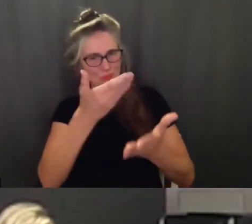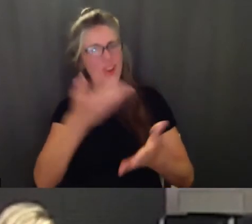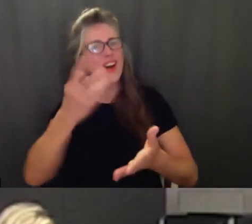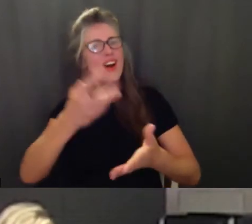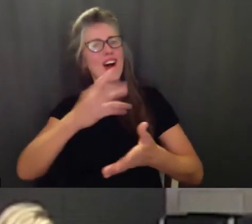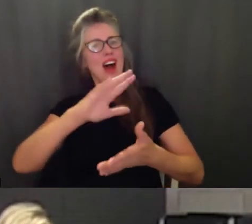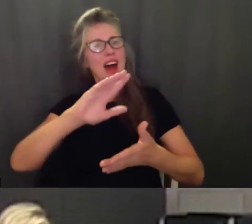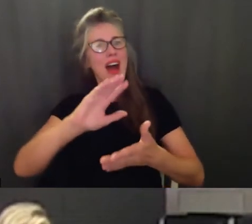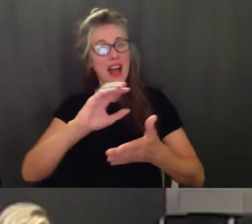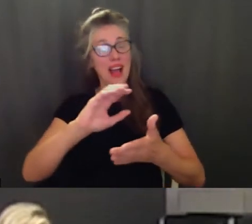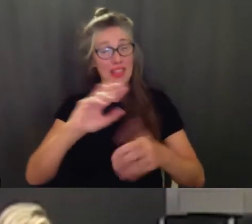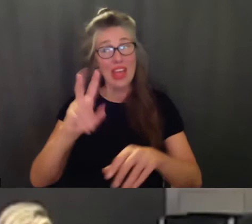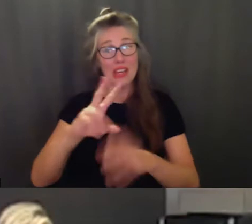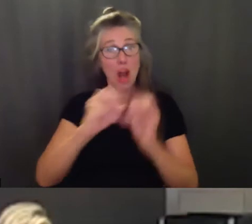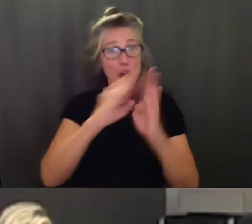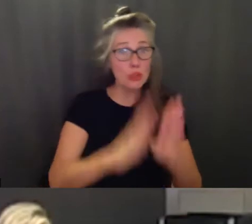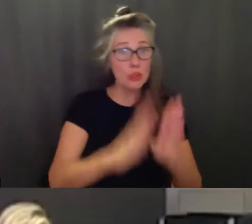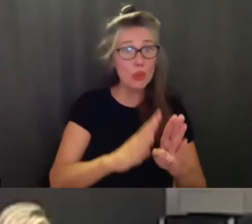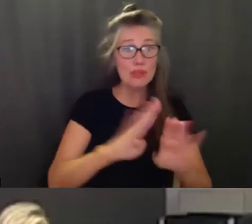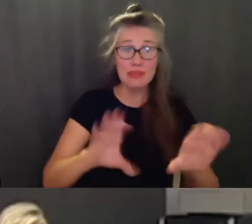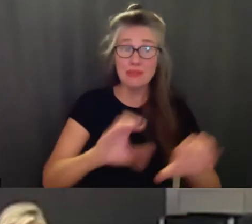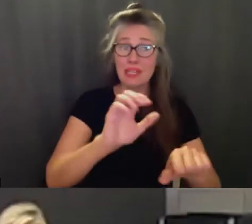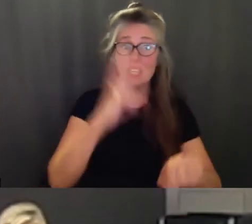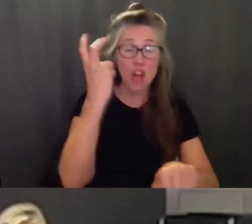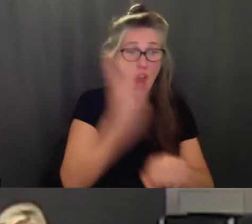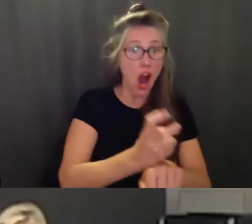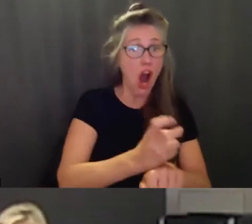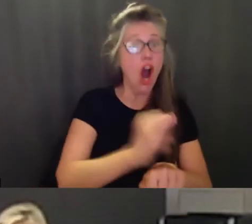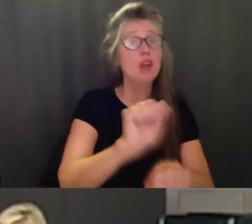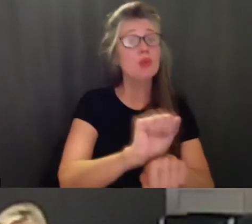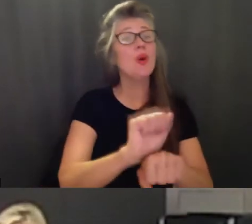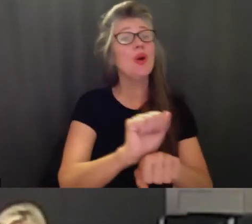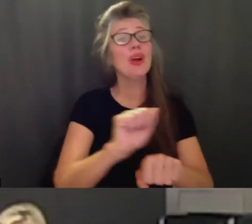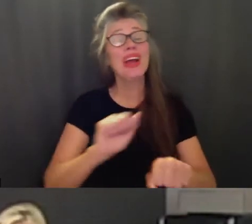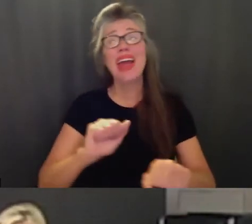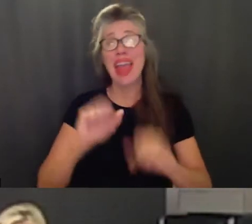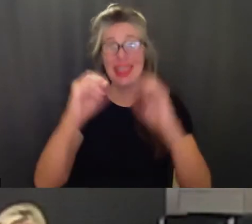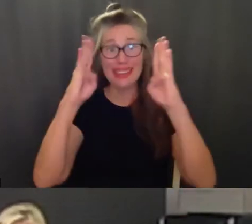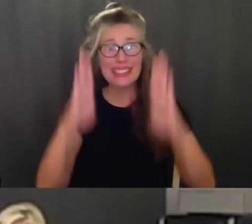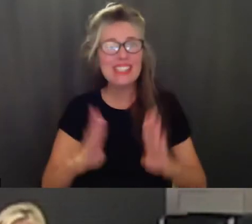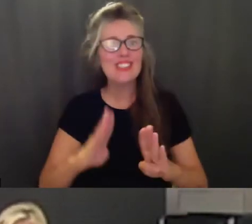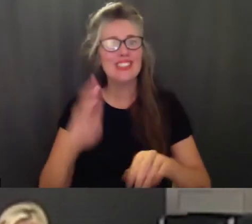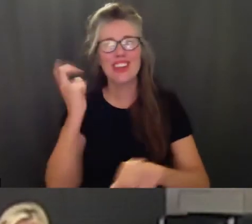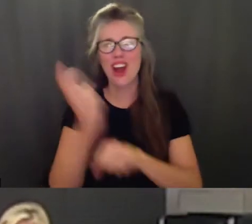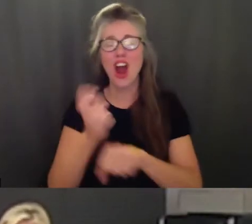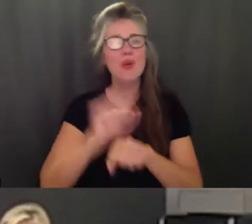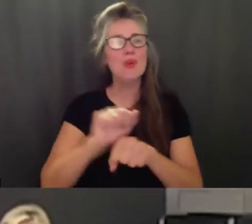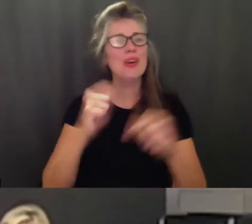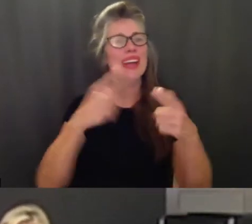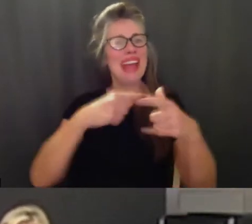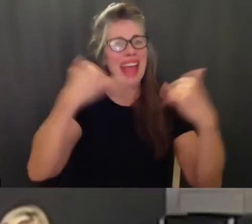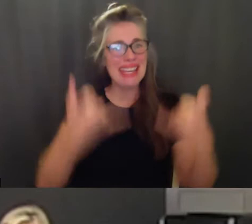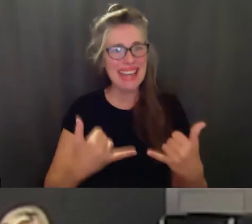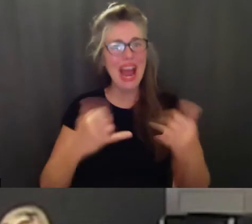our students did to actually walk across those stages this year in such high numbers. And Ms. Capps, just to reiterate